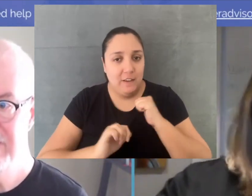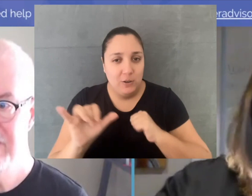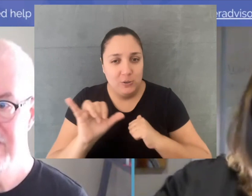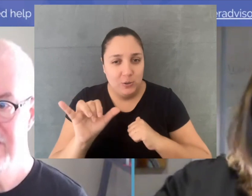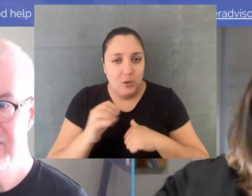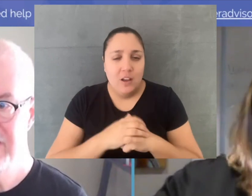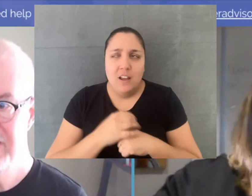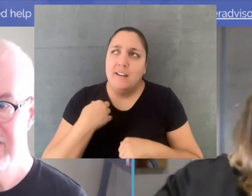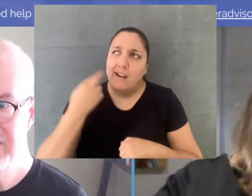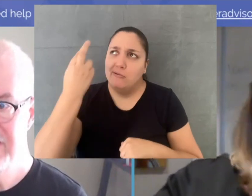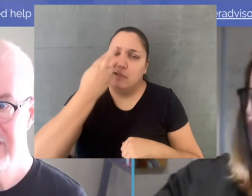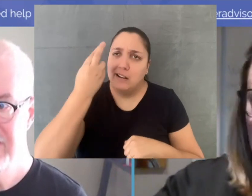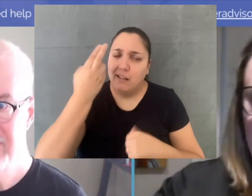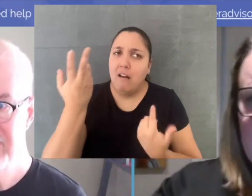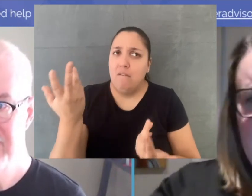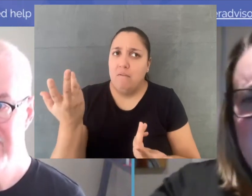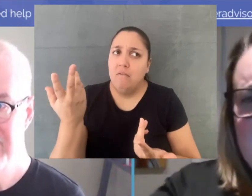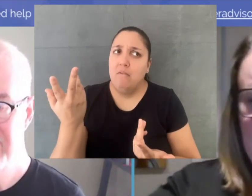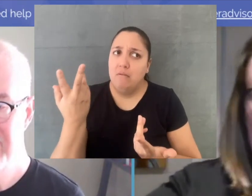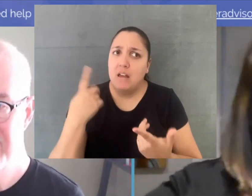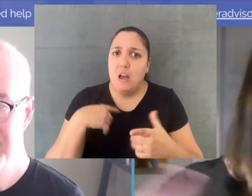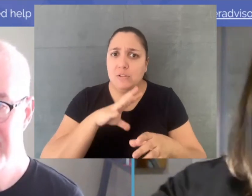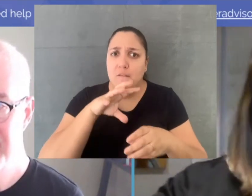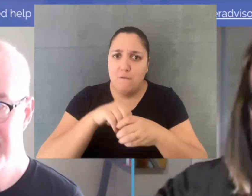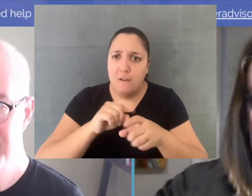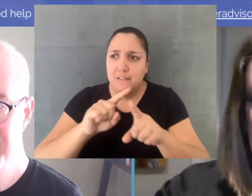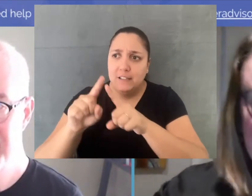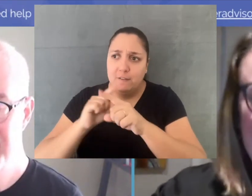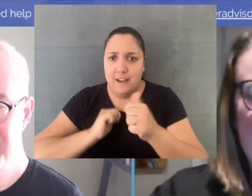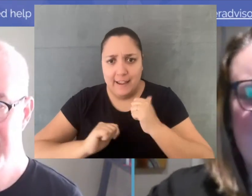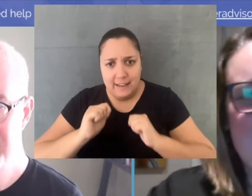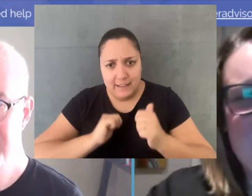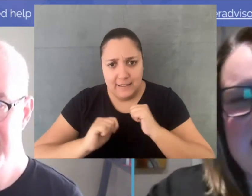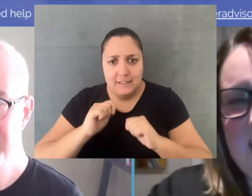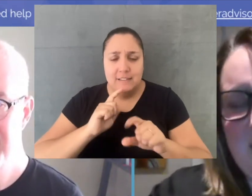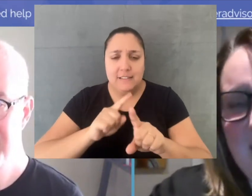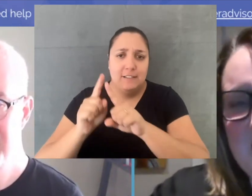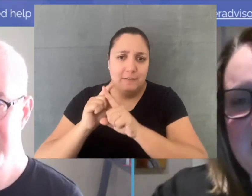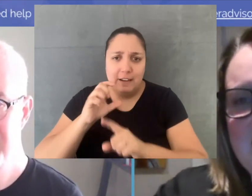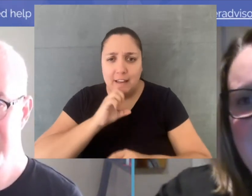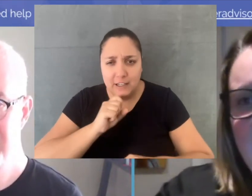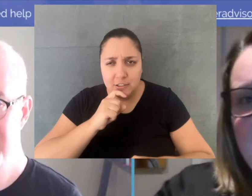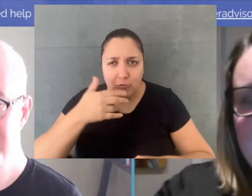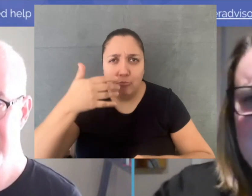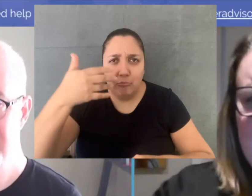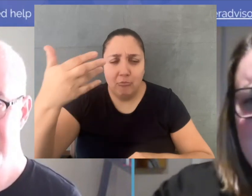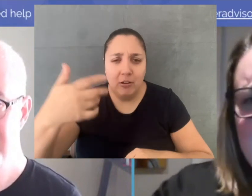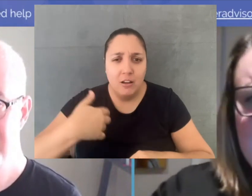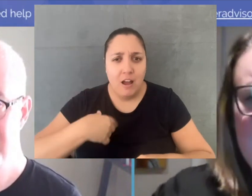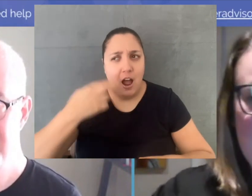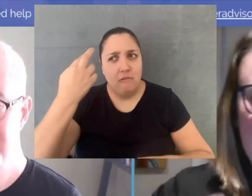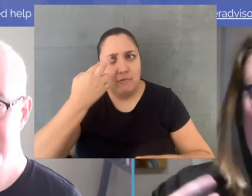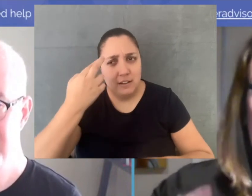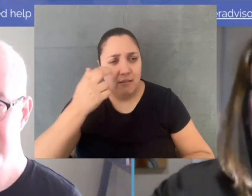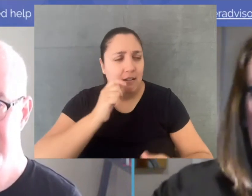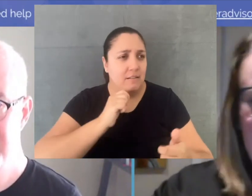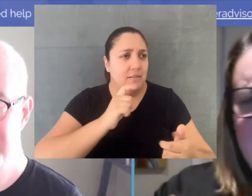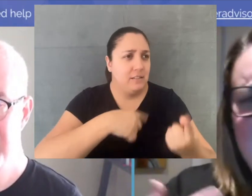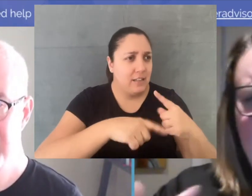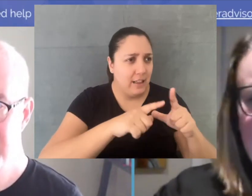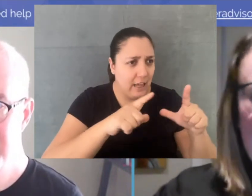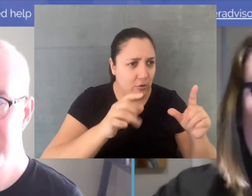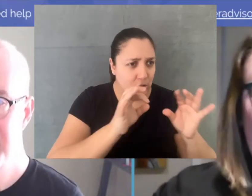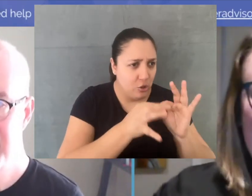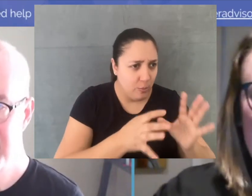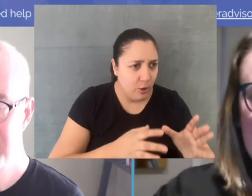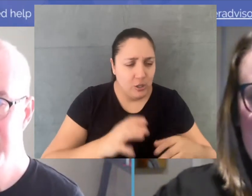realized through working through various places, through various ages with these deaf actors, is that sign language interpreters,